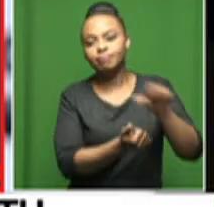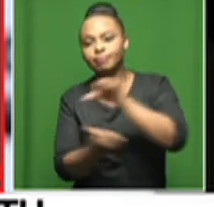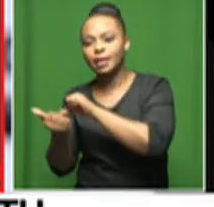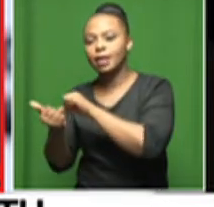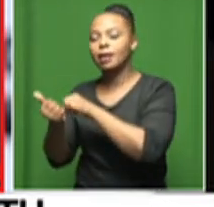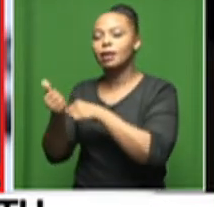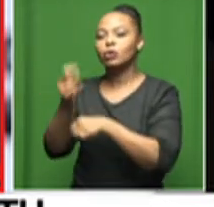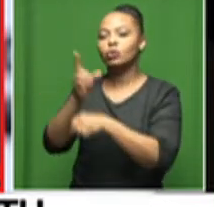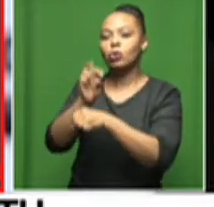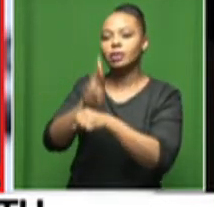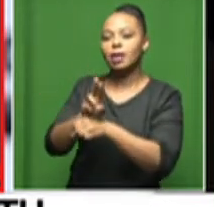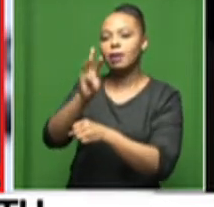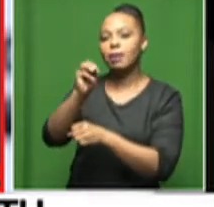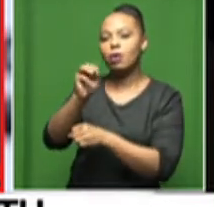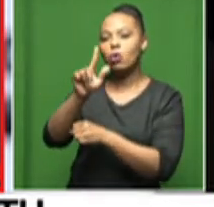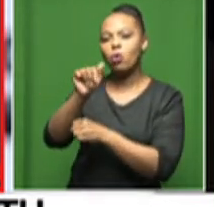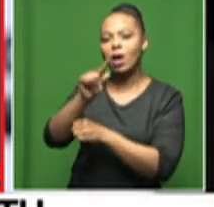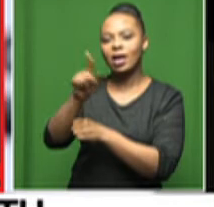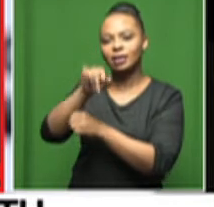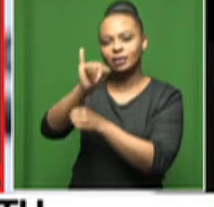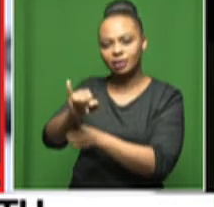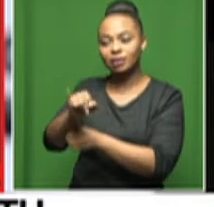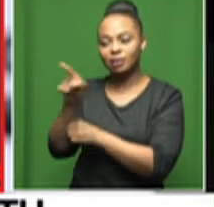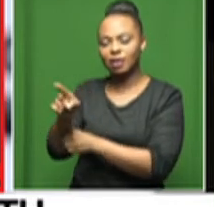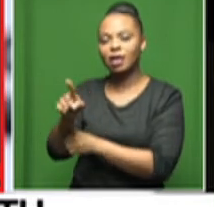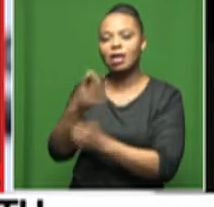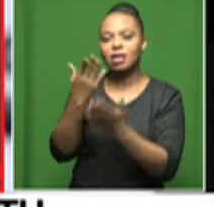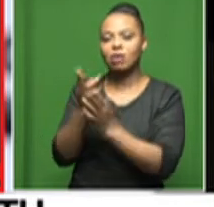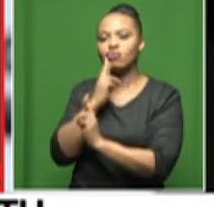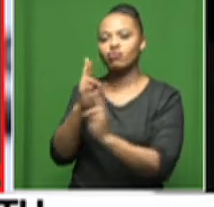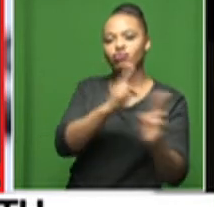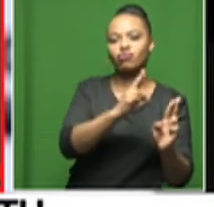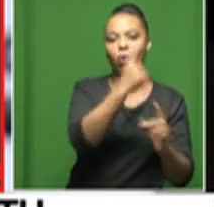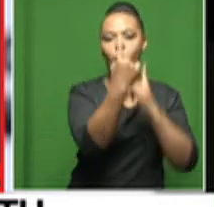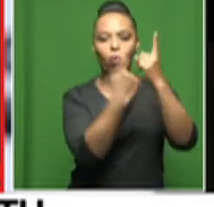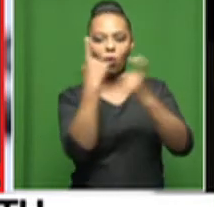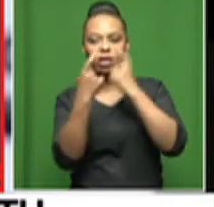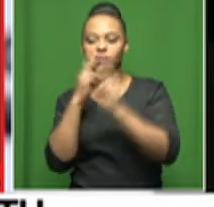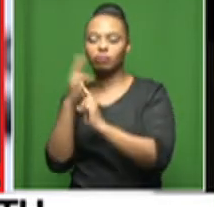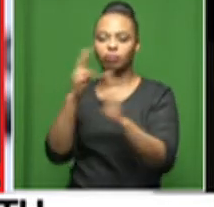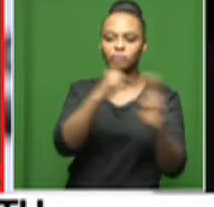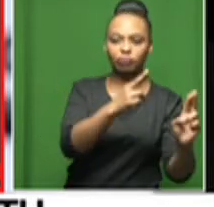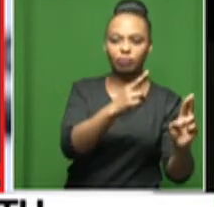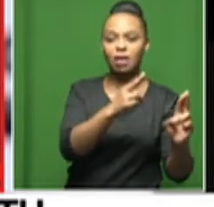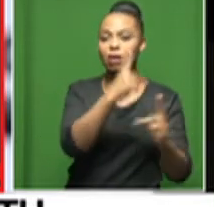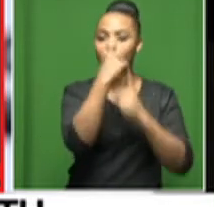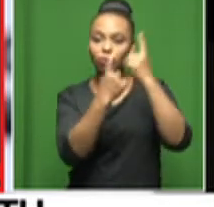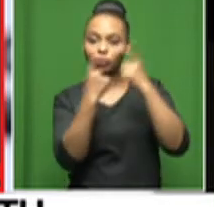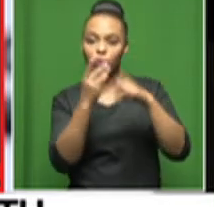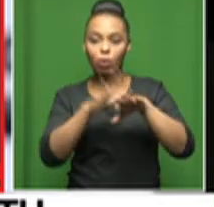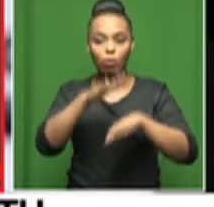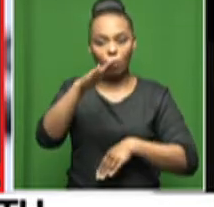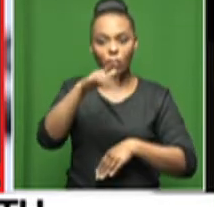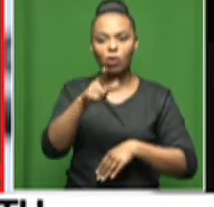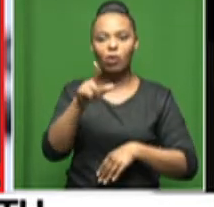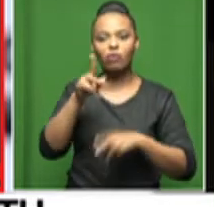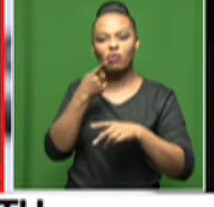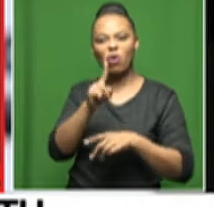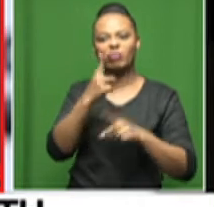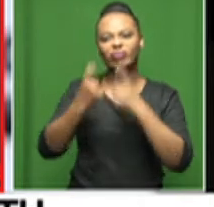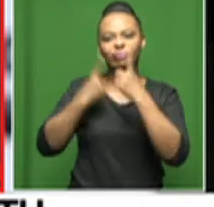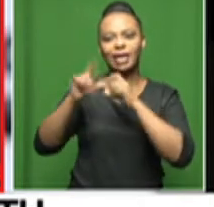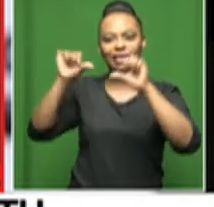Zweli Mkhize to be able to deal with the questions that are coming. And of course, those who want to ask more questions to the scientists, you are